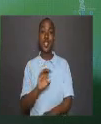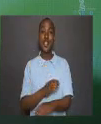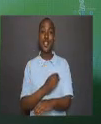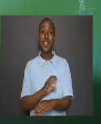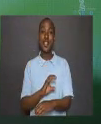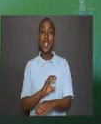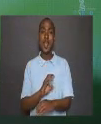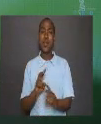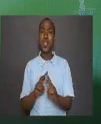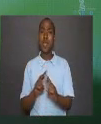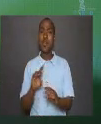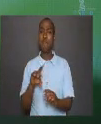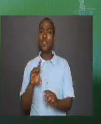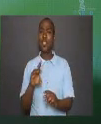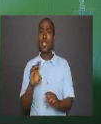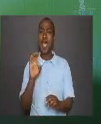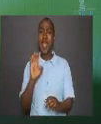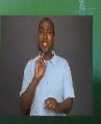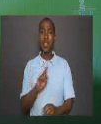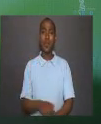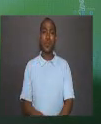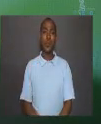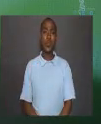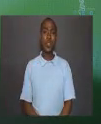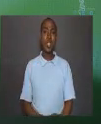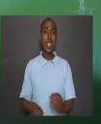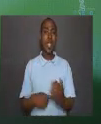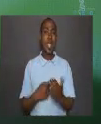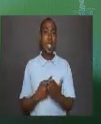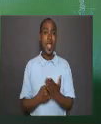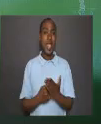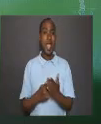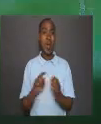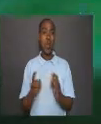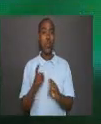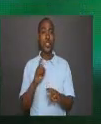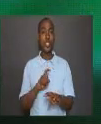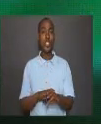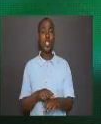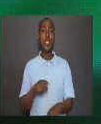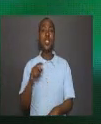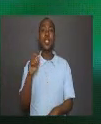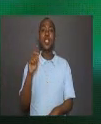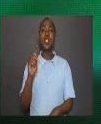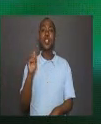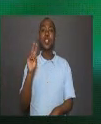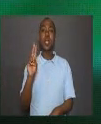hard and rigid. This swollen state is called turgor.